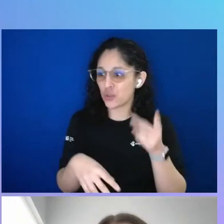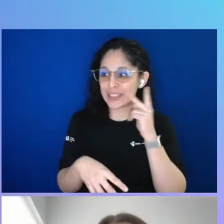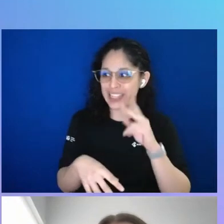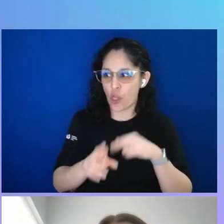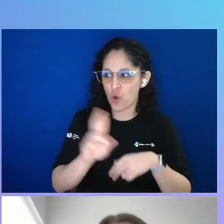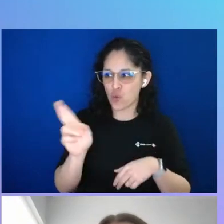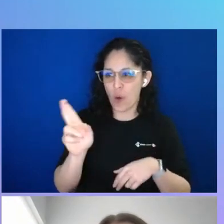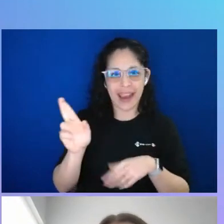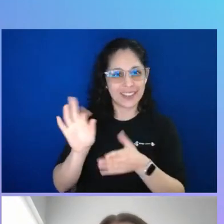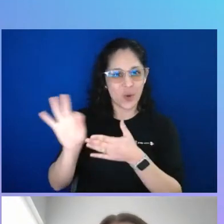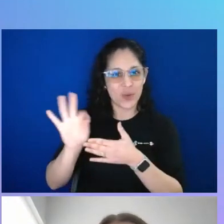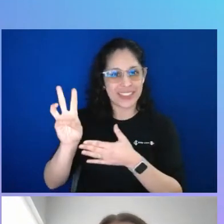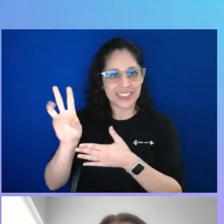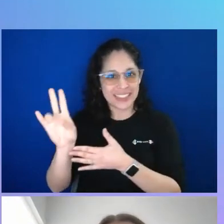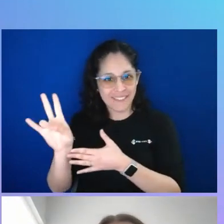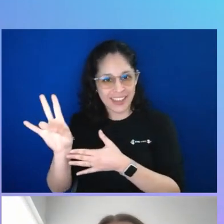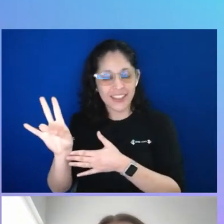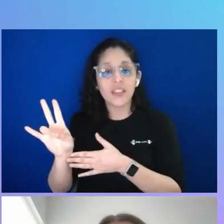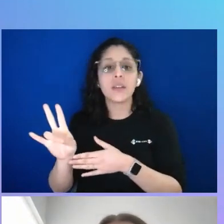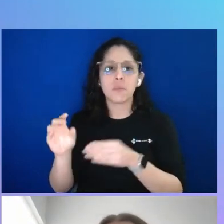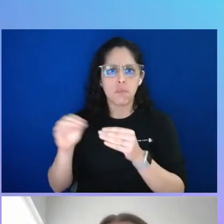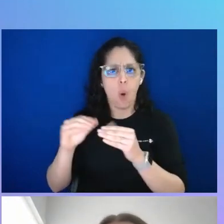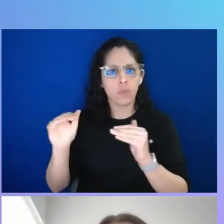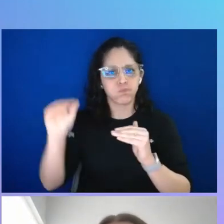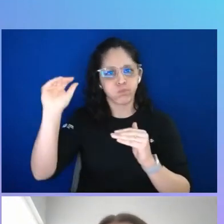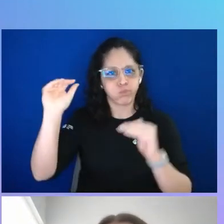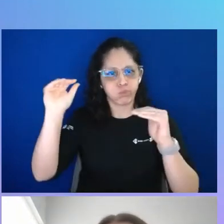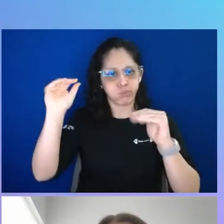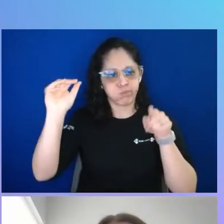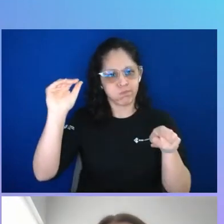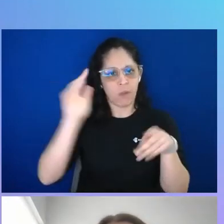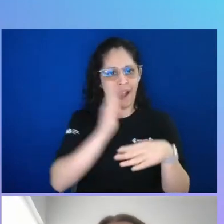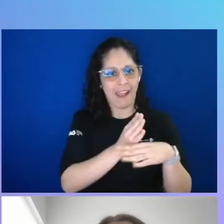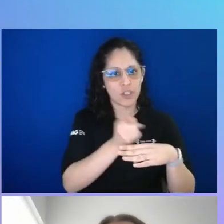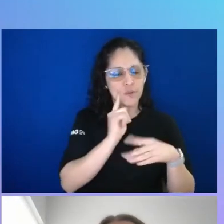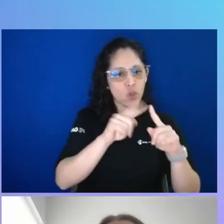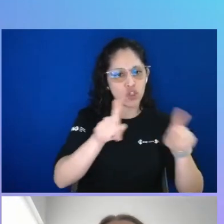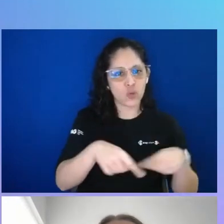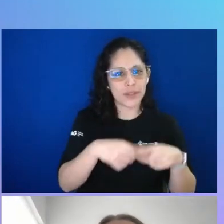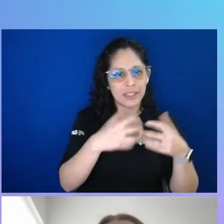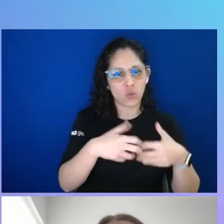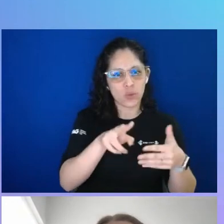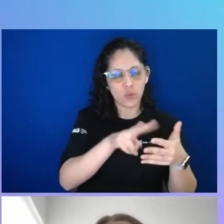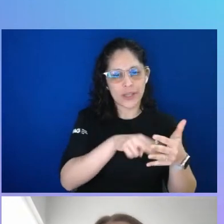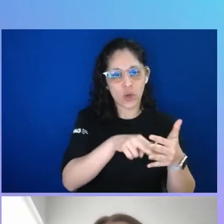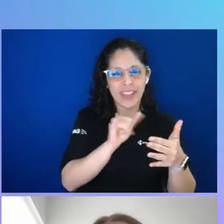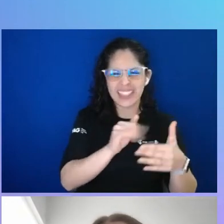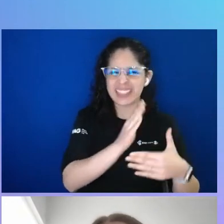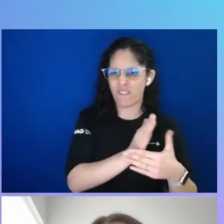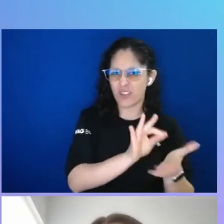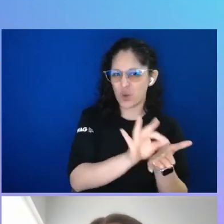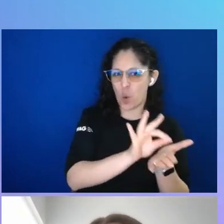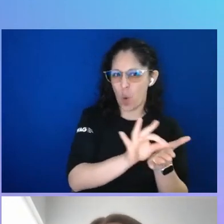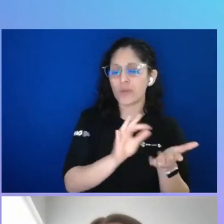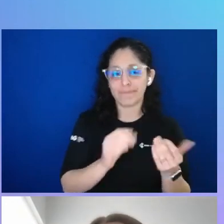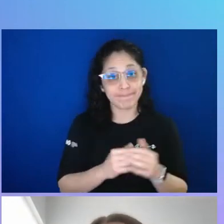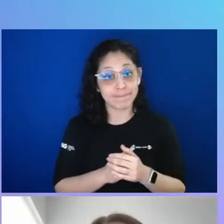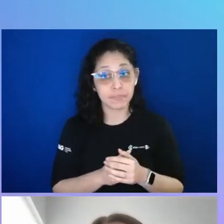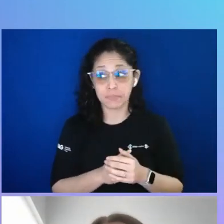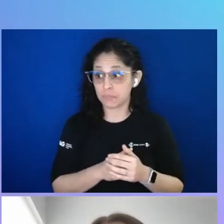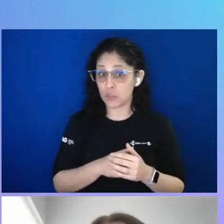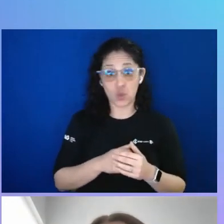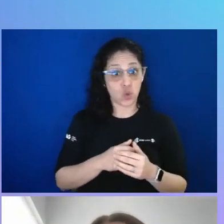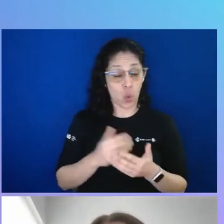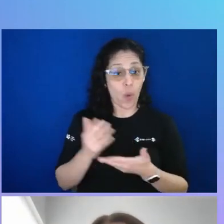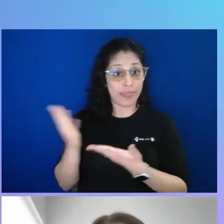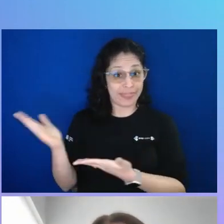points higher than the bar to the left, which is the average for screen readers. So our main interpretation from this is